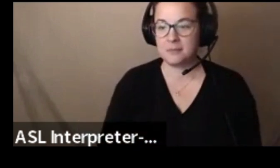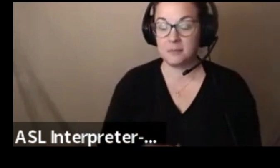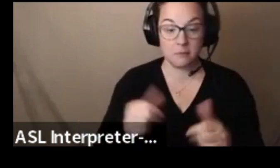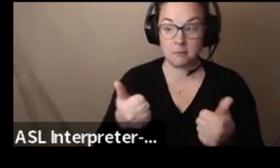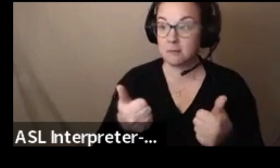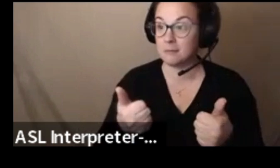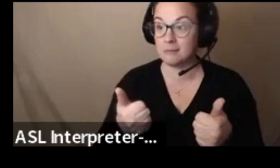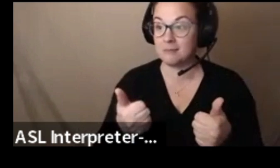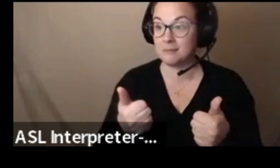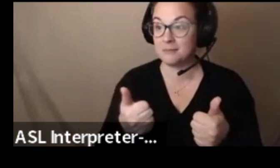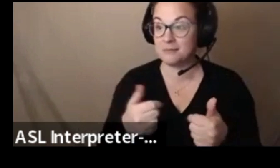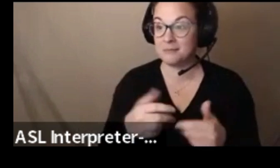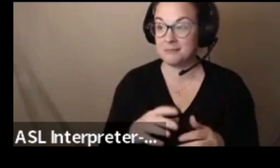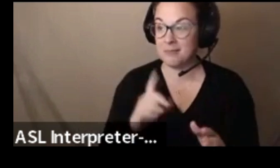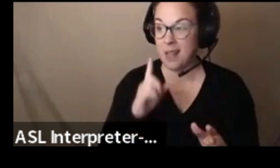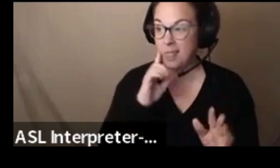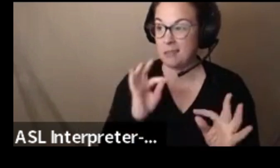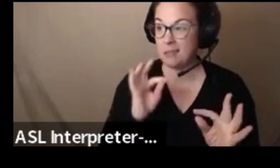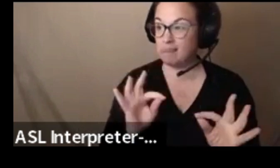Have I got that right?